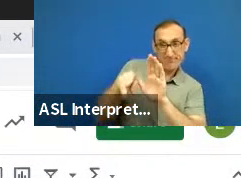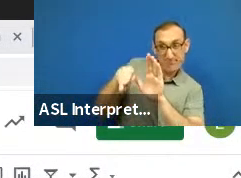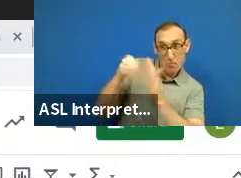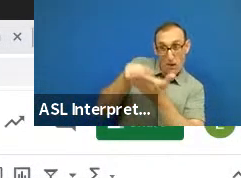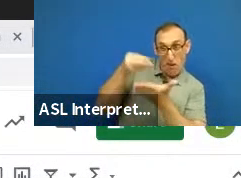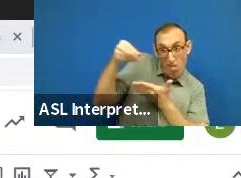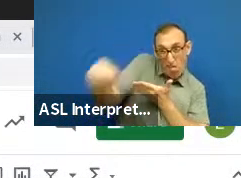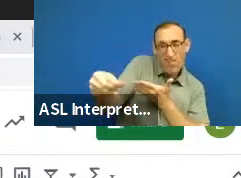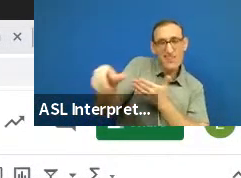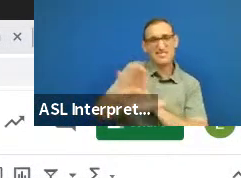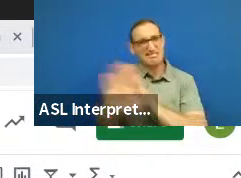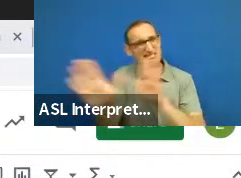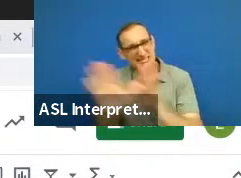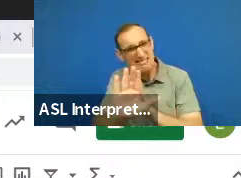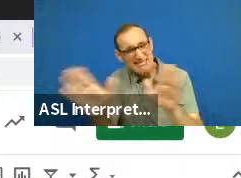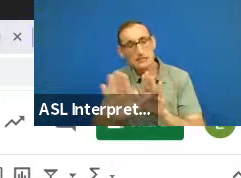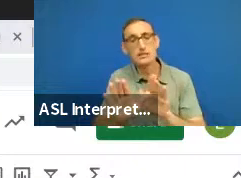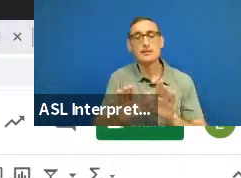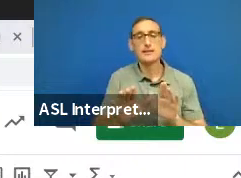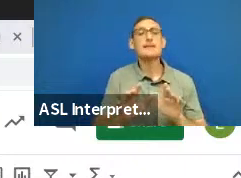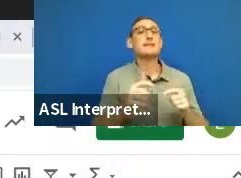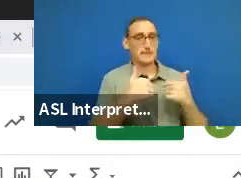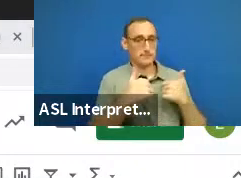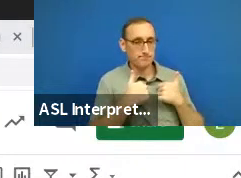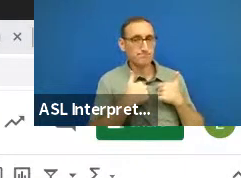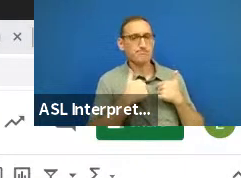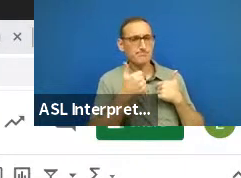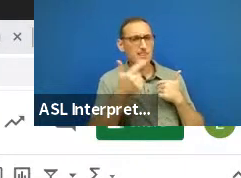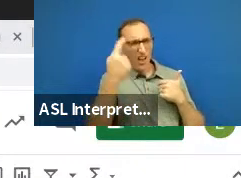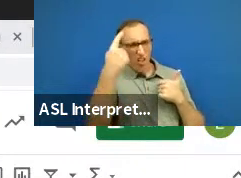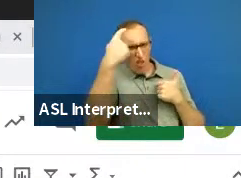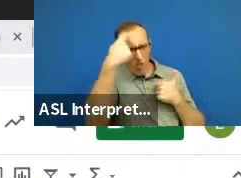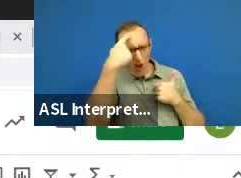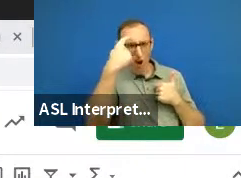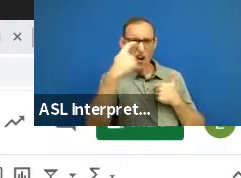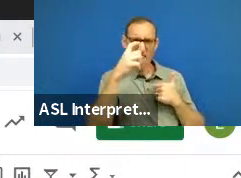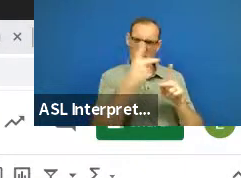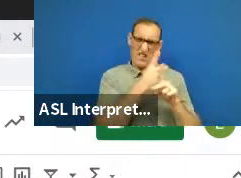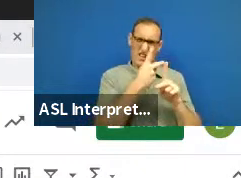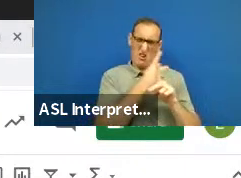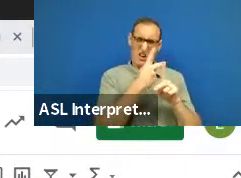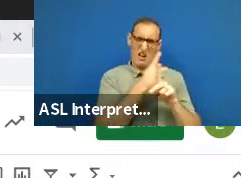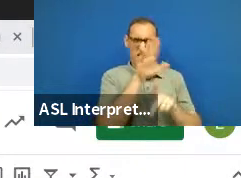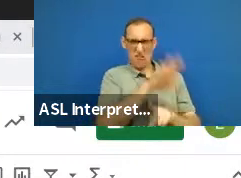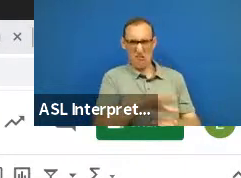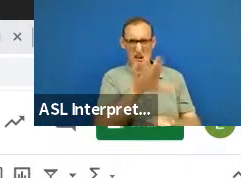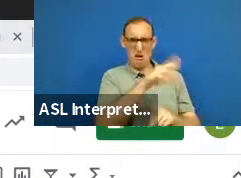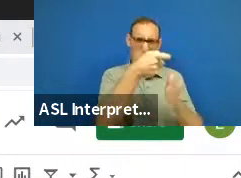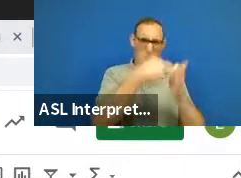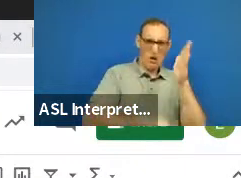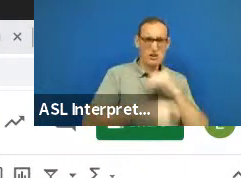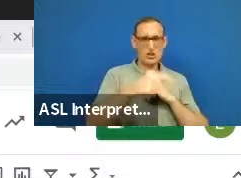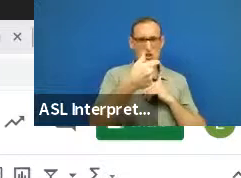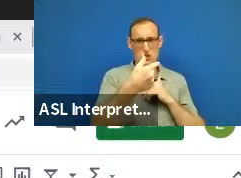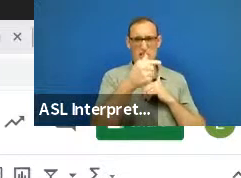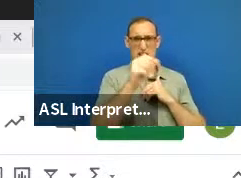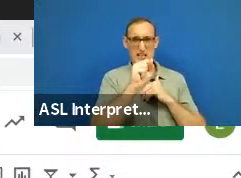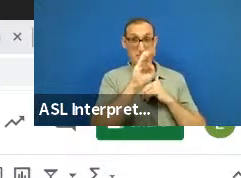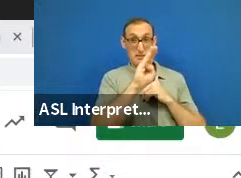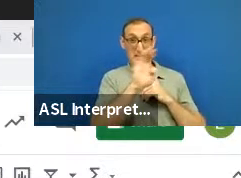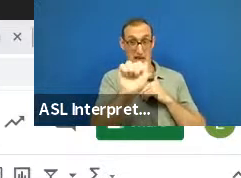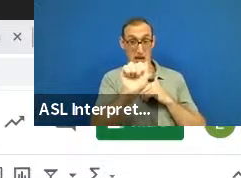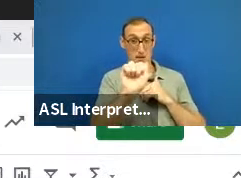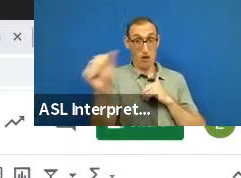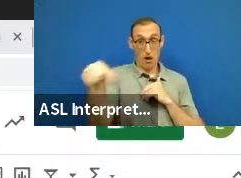I think I listed an estimated price for GSBA, but I have not included anything, any other pricing